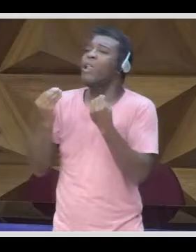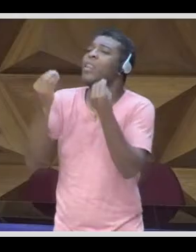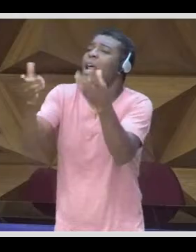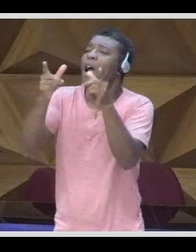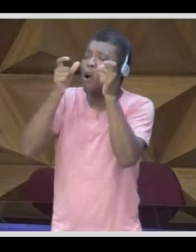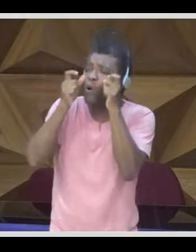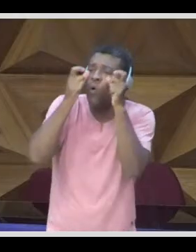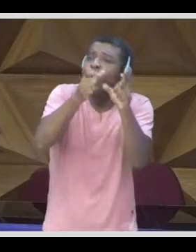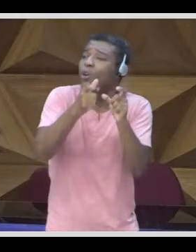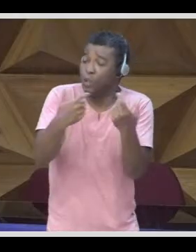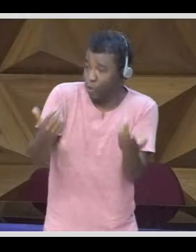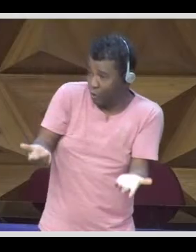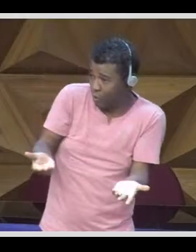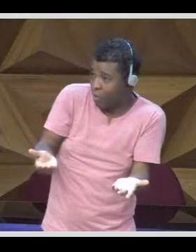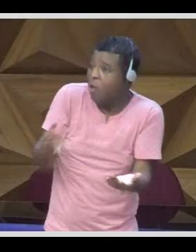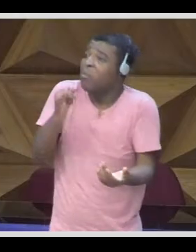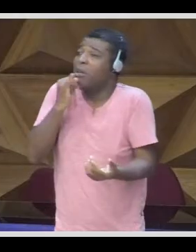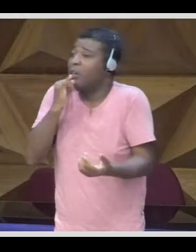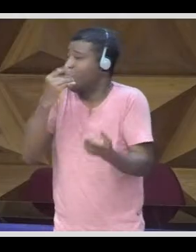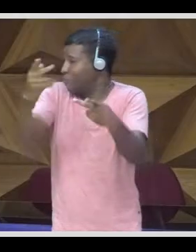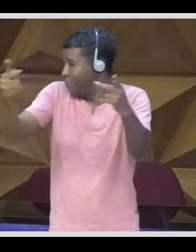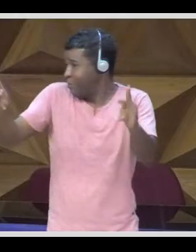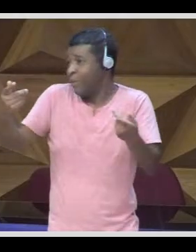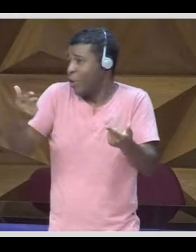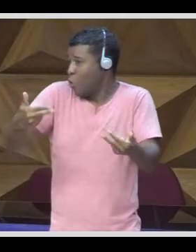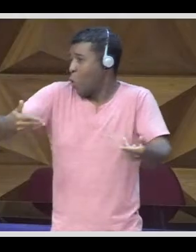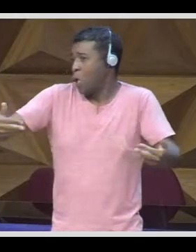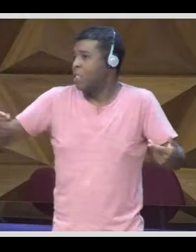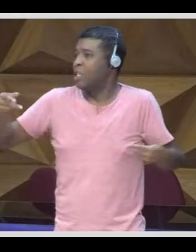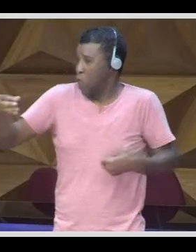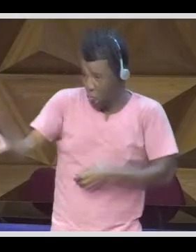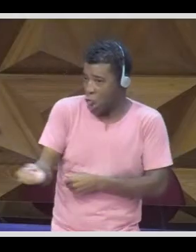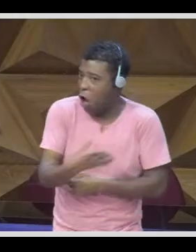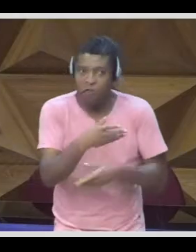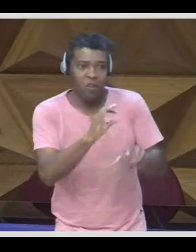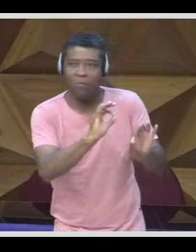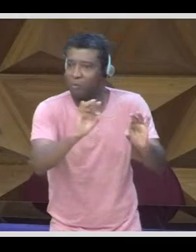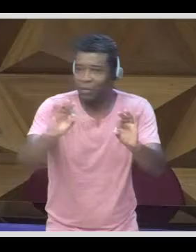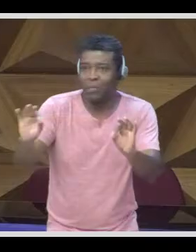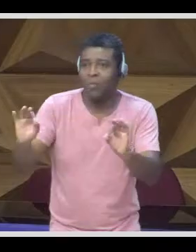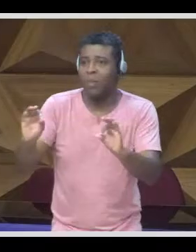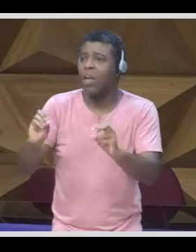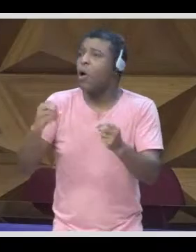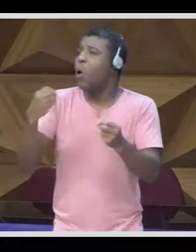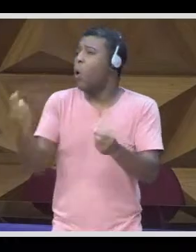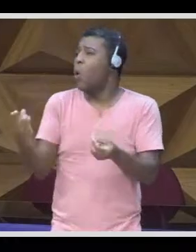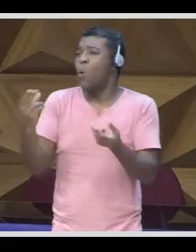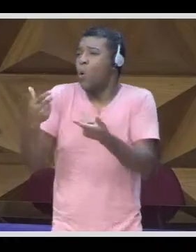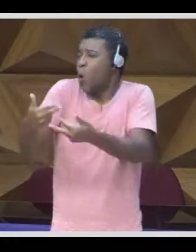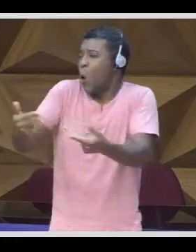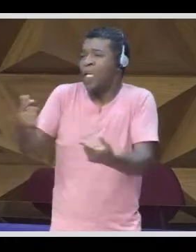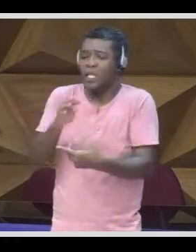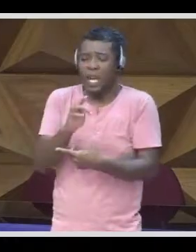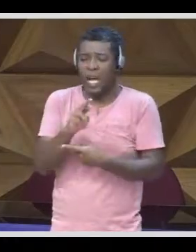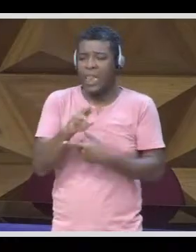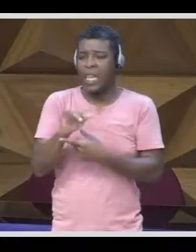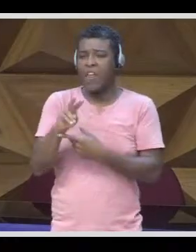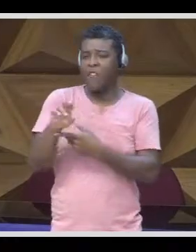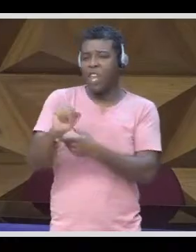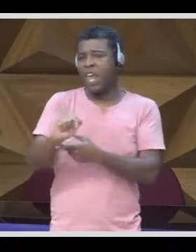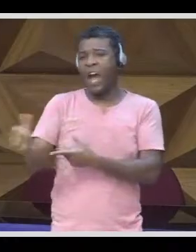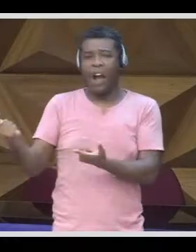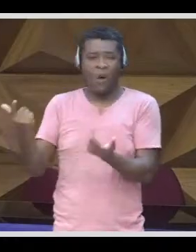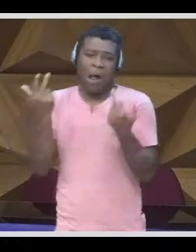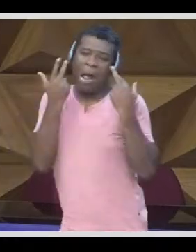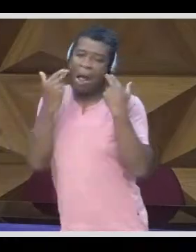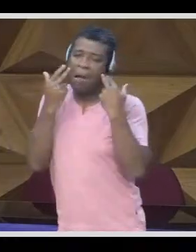curious. Or something that it's non-trivial, complexity. Or something that it's uncertain, you're not